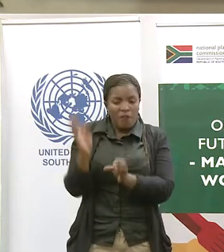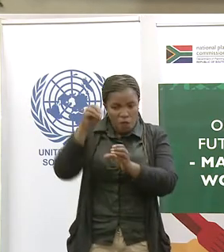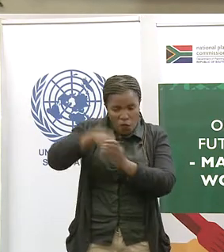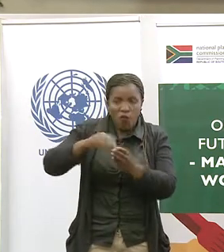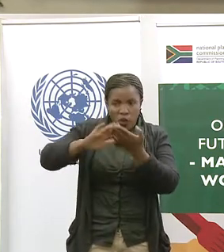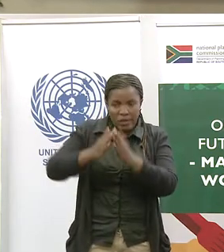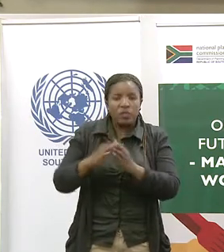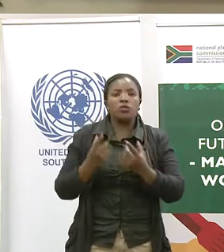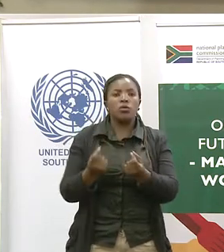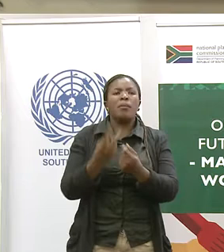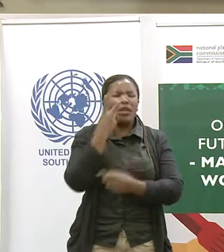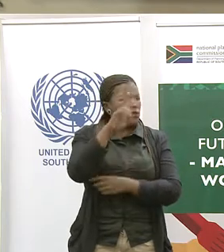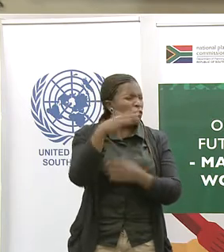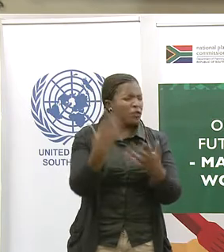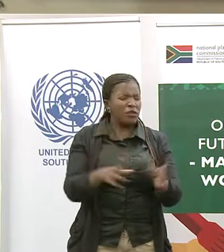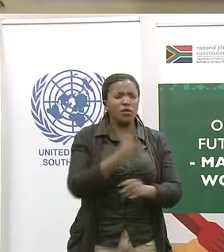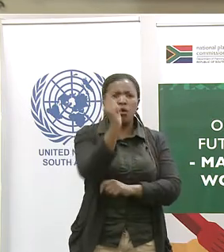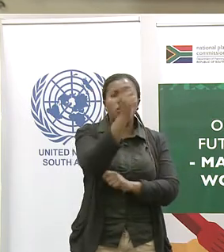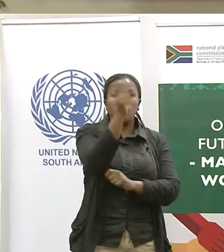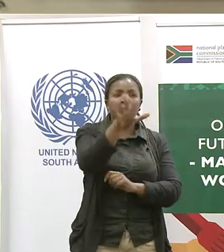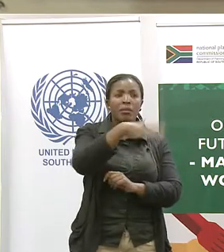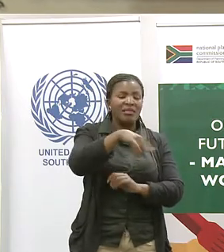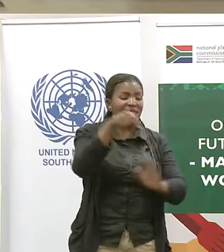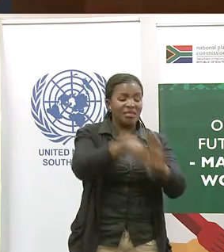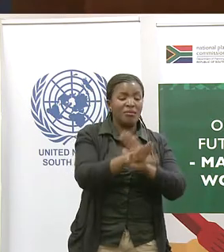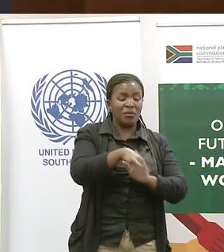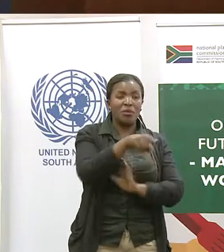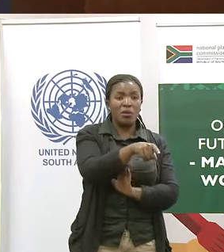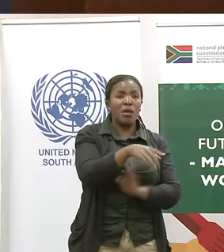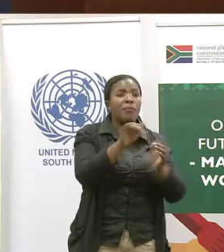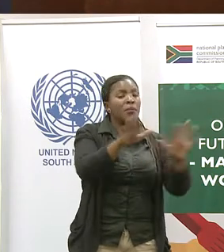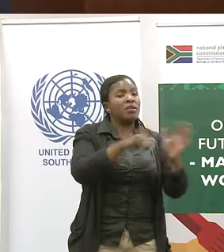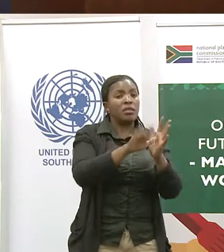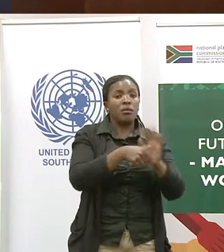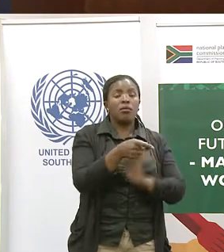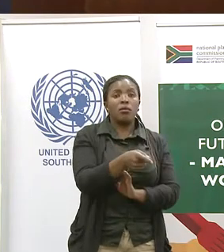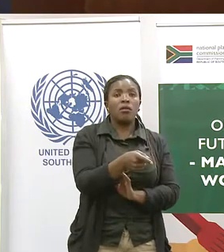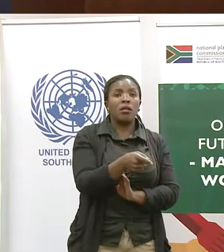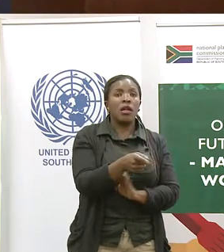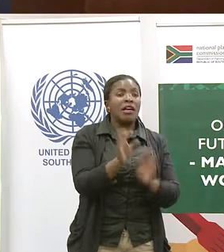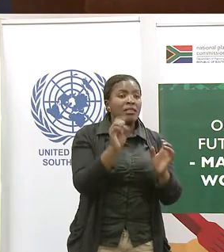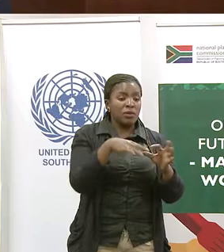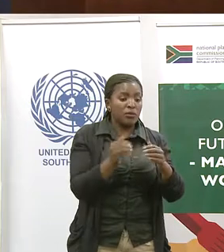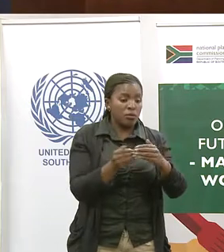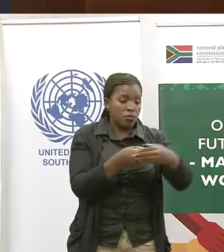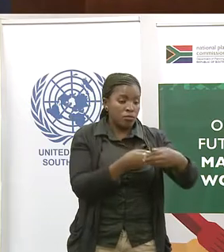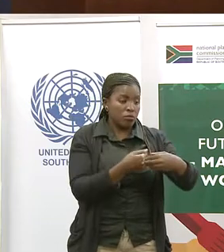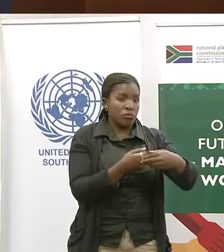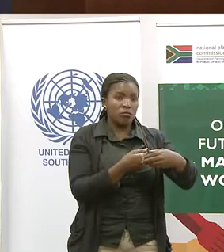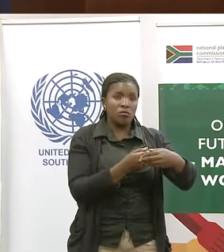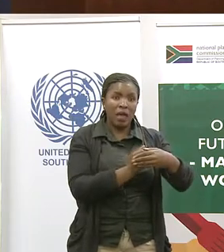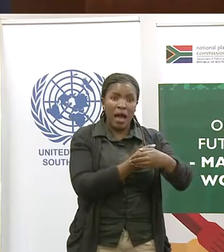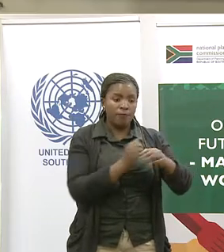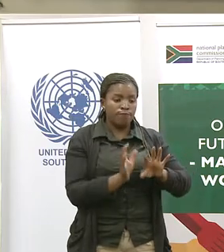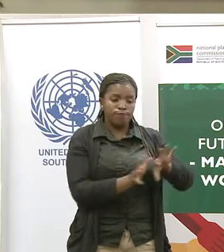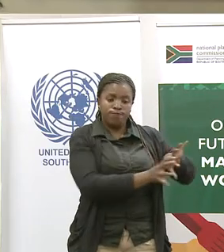I have seen it in the rural areas in the most miserable way. People with disability who get hidden. So in my view, the